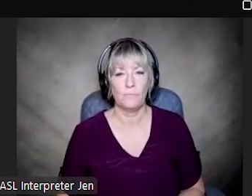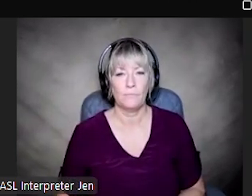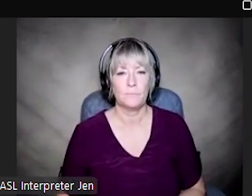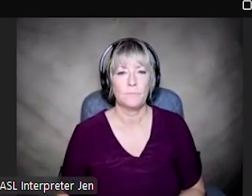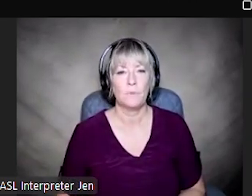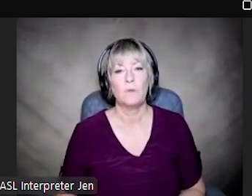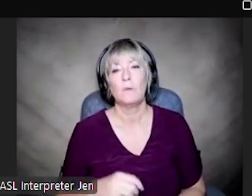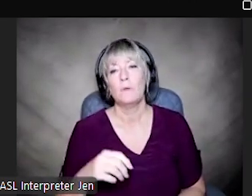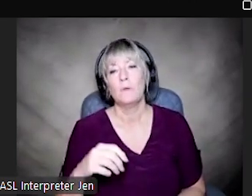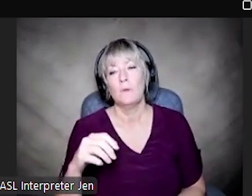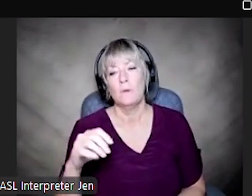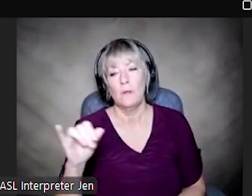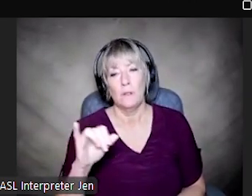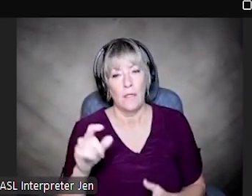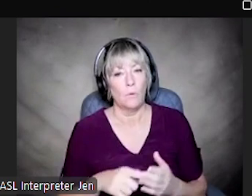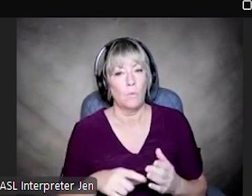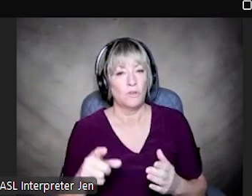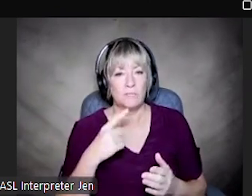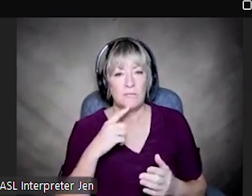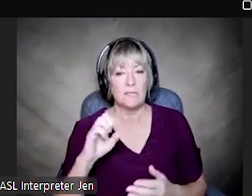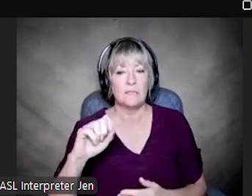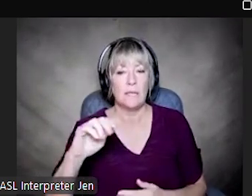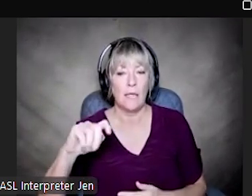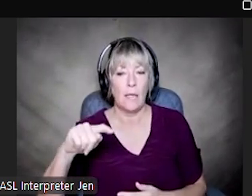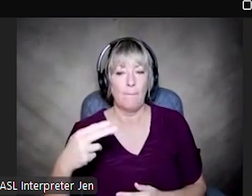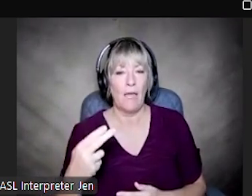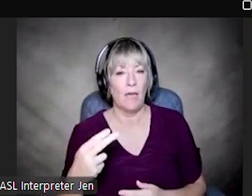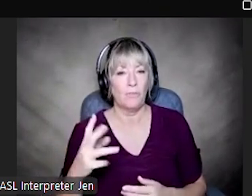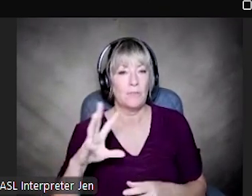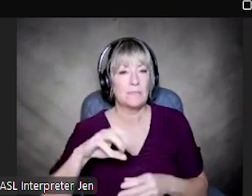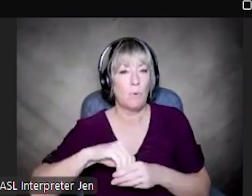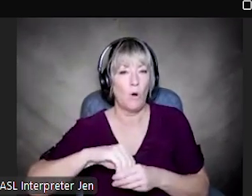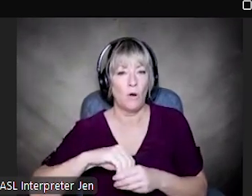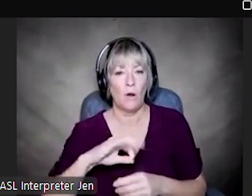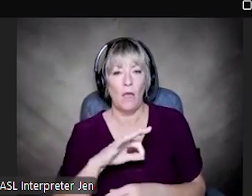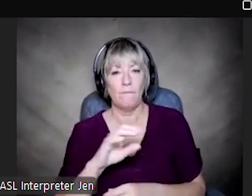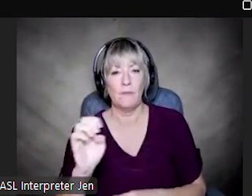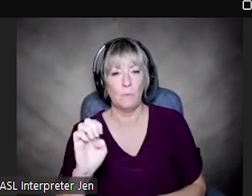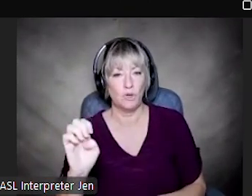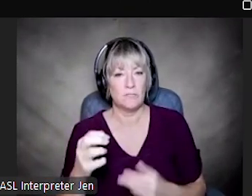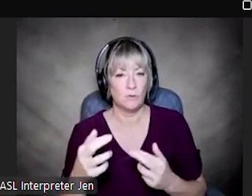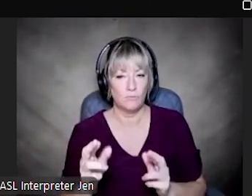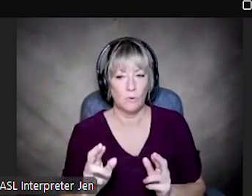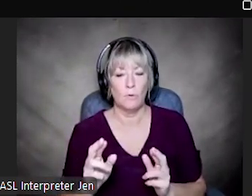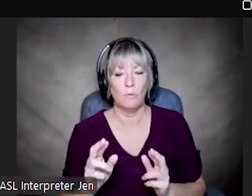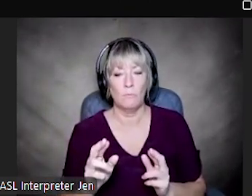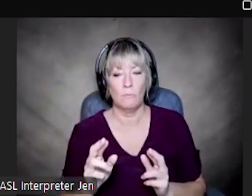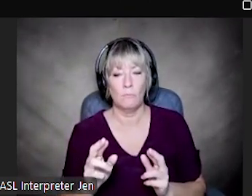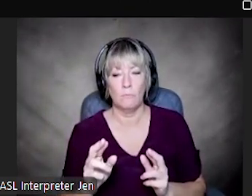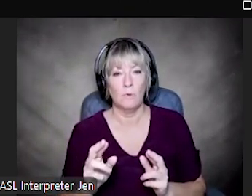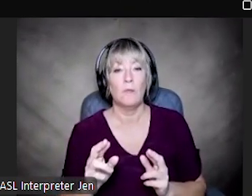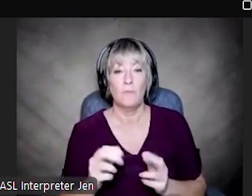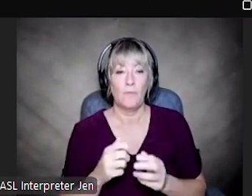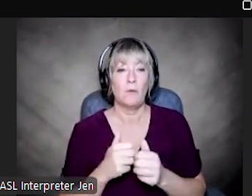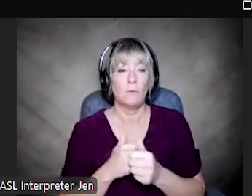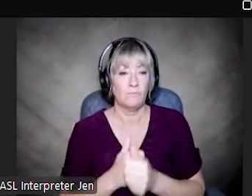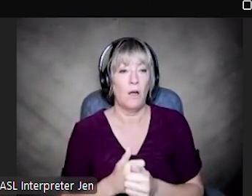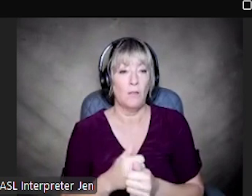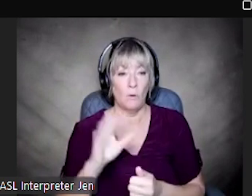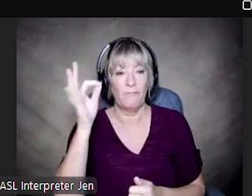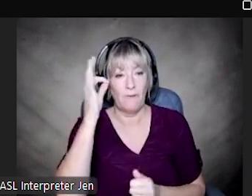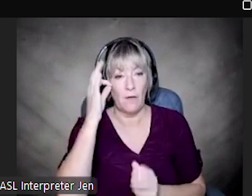Well, kind of like what she was saying, I mean, empath units being part of emergency departments are bound by federal law